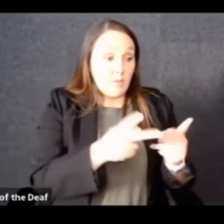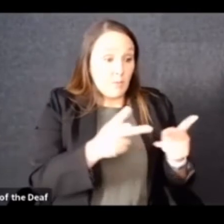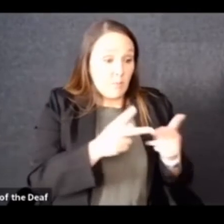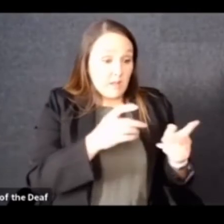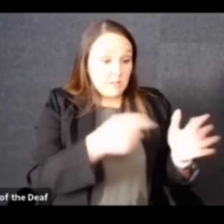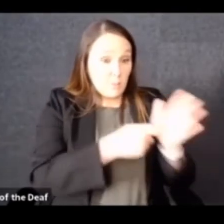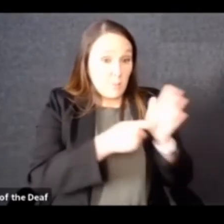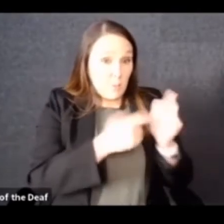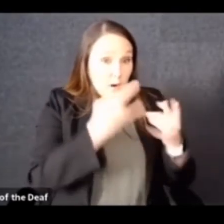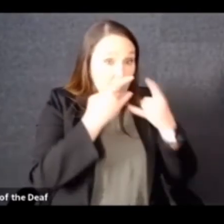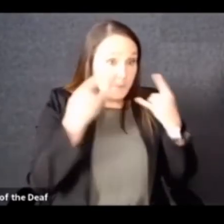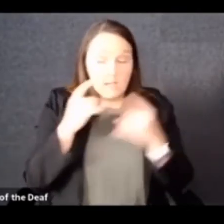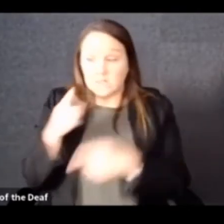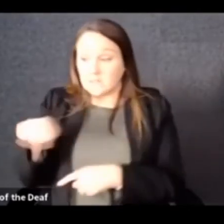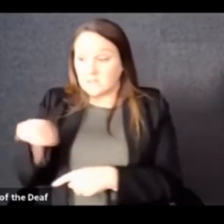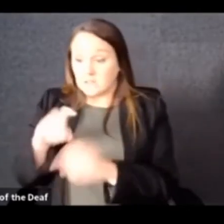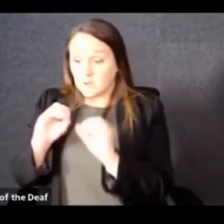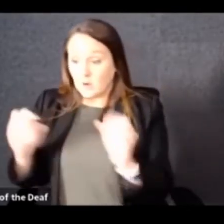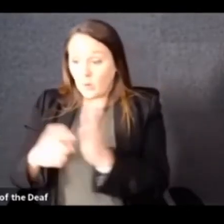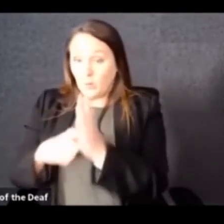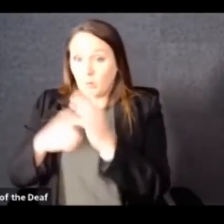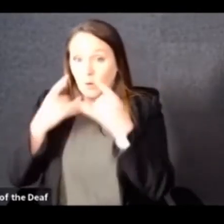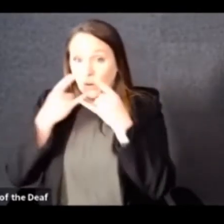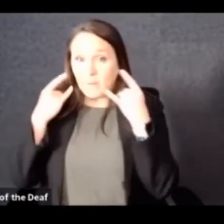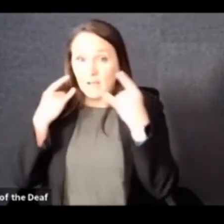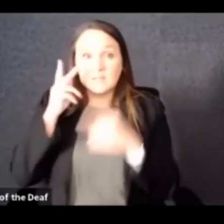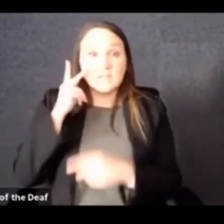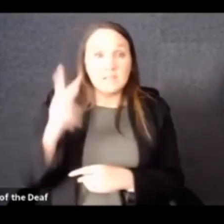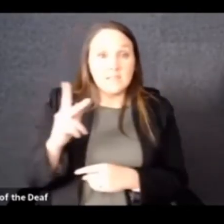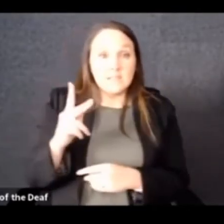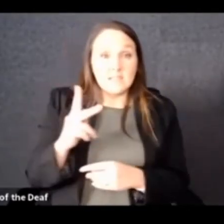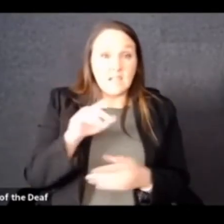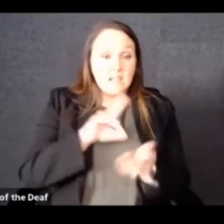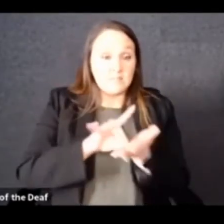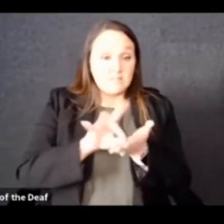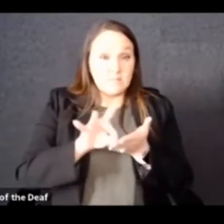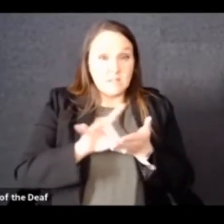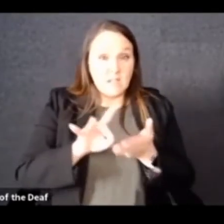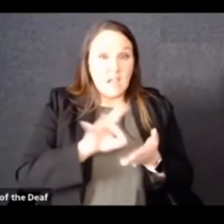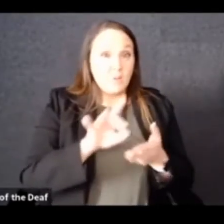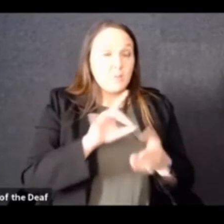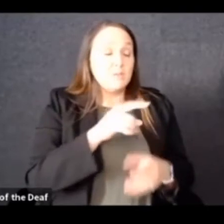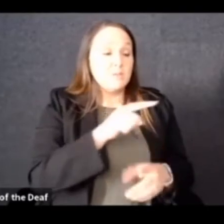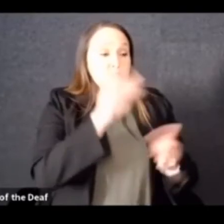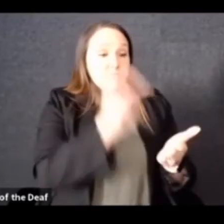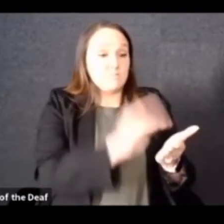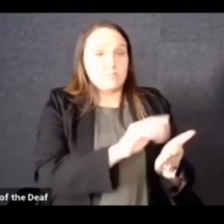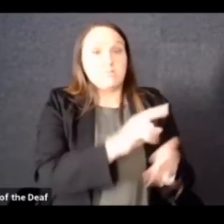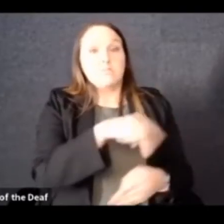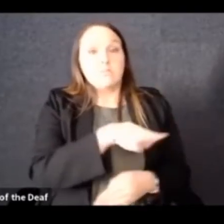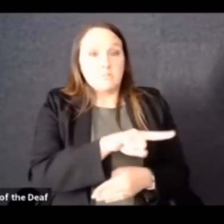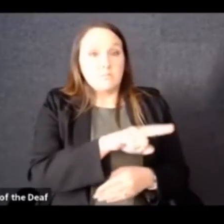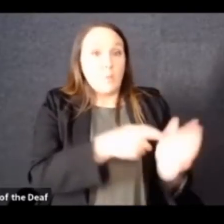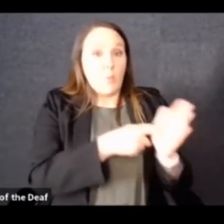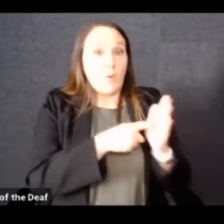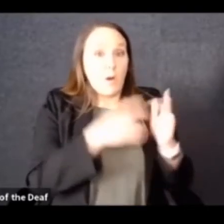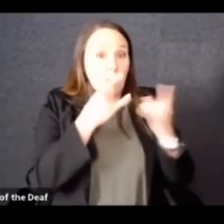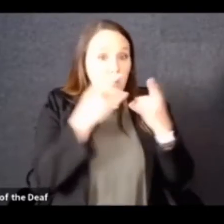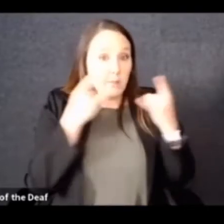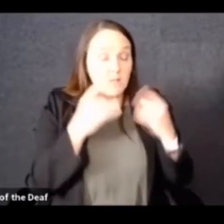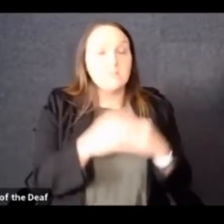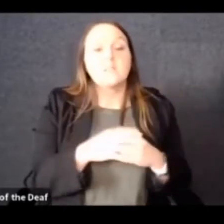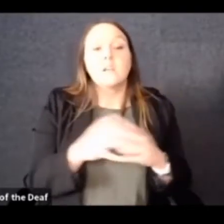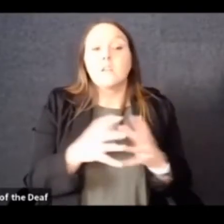how the case numbers and case counts lower or flatten out when the mask mandates go into place. There's lots of